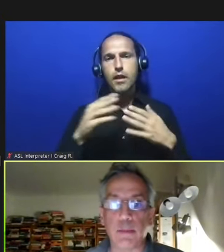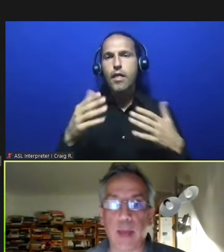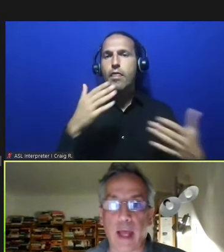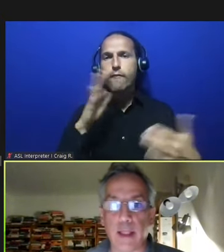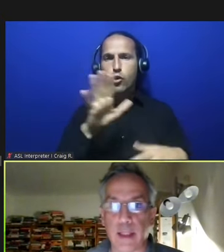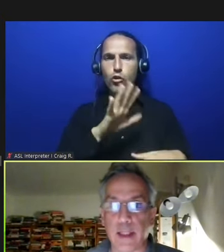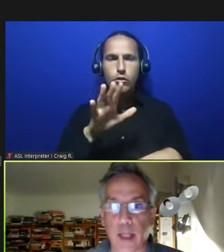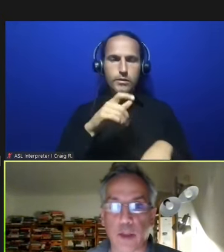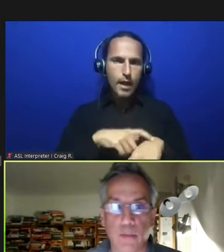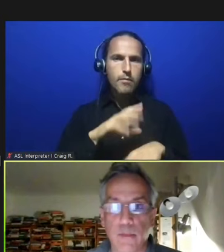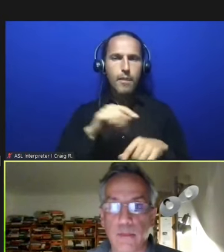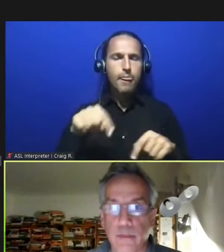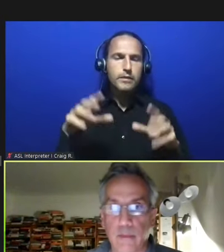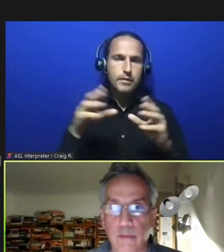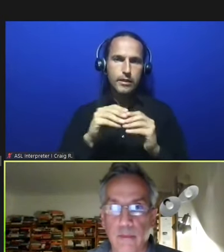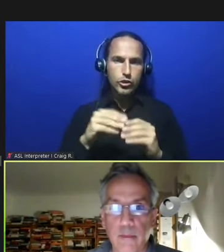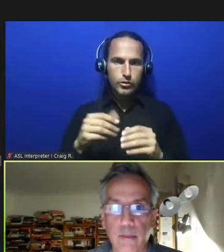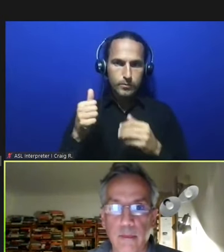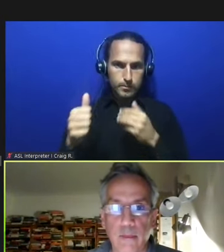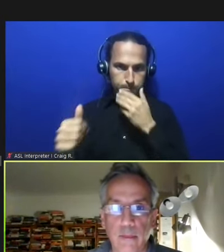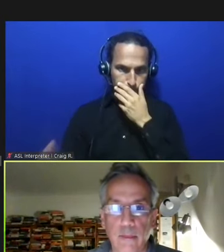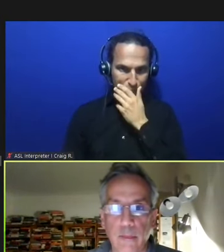for this session.